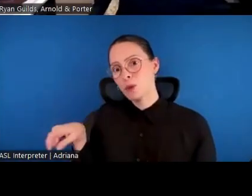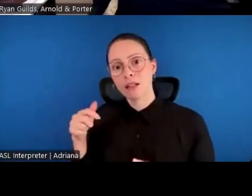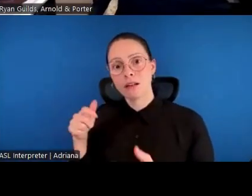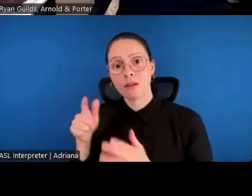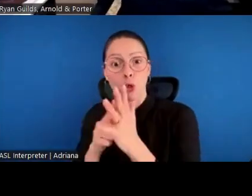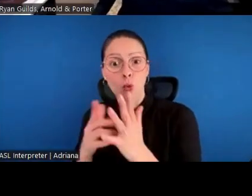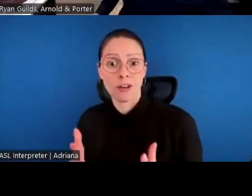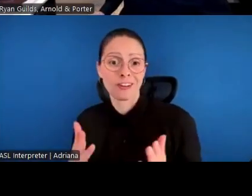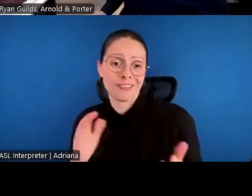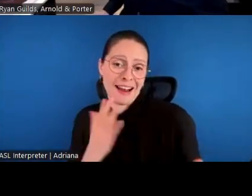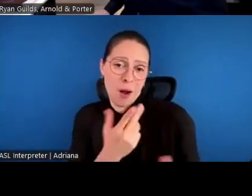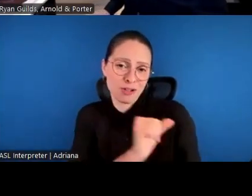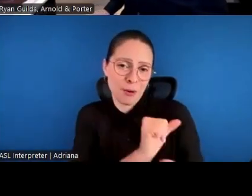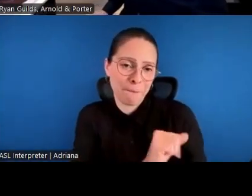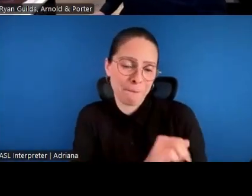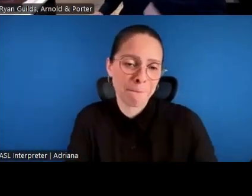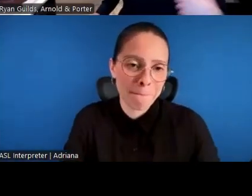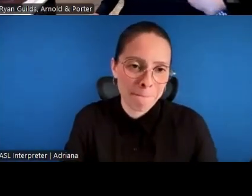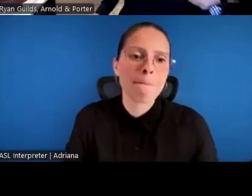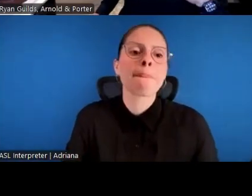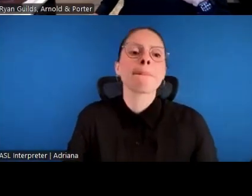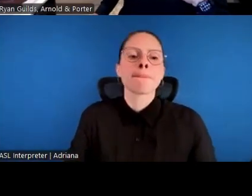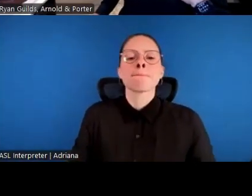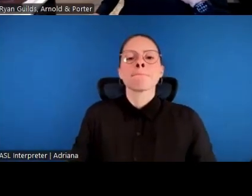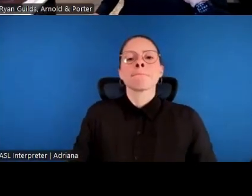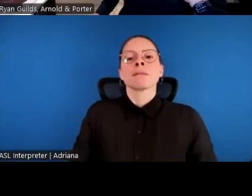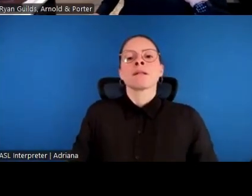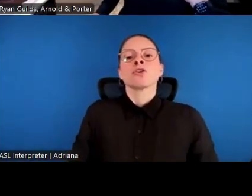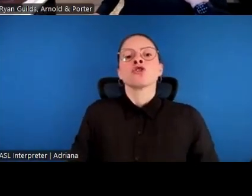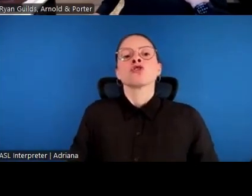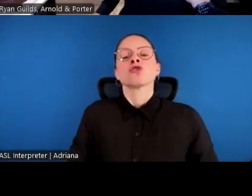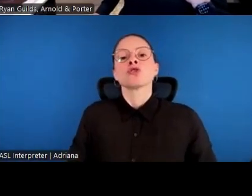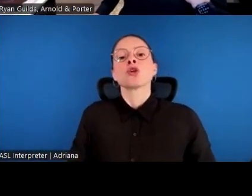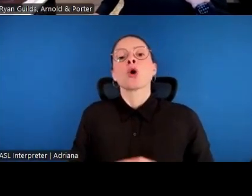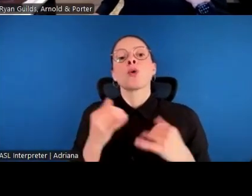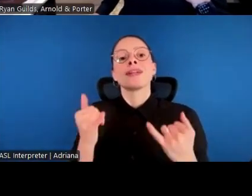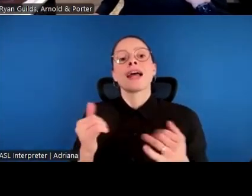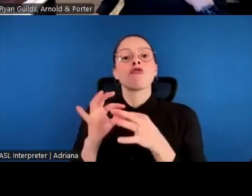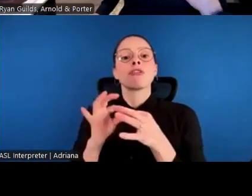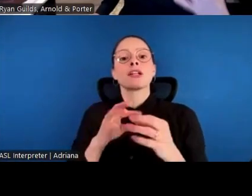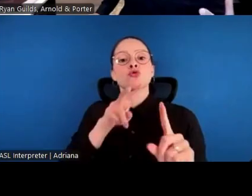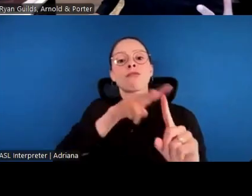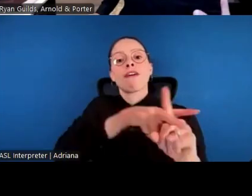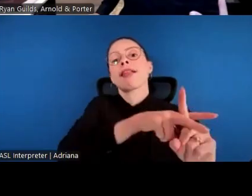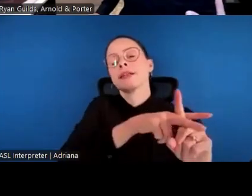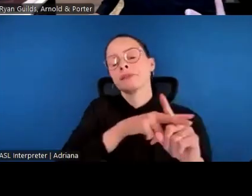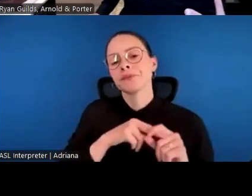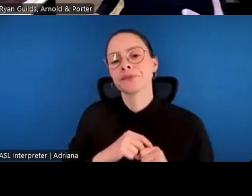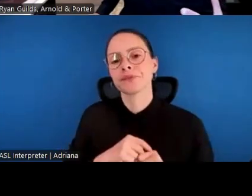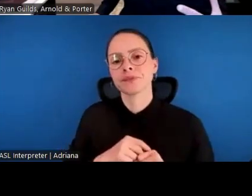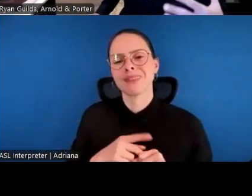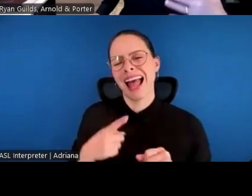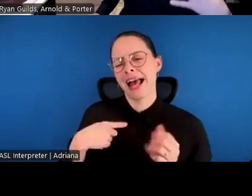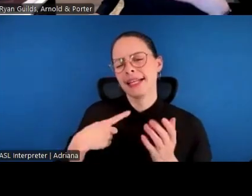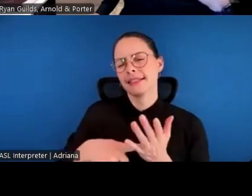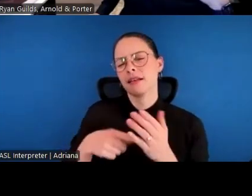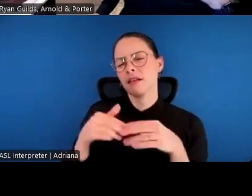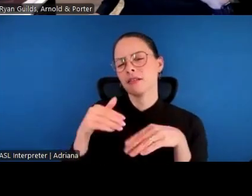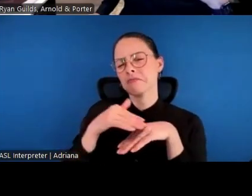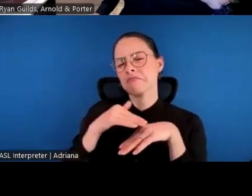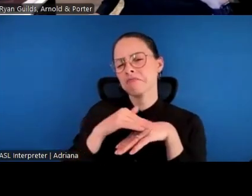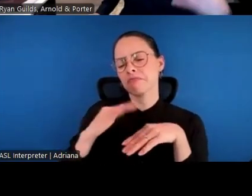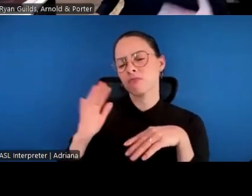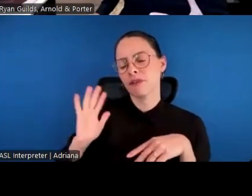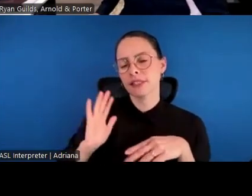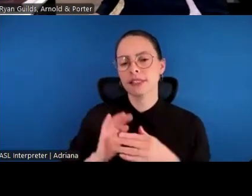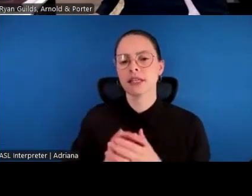right? So in terms of filings, this is what I talked about a little bit previously. So there